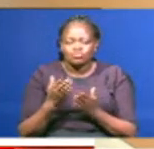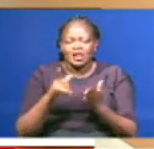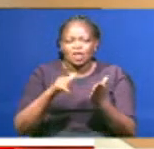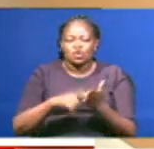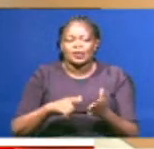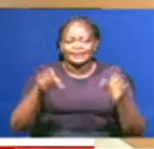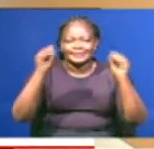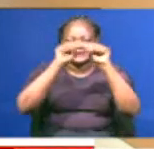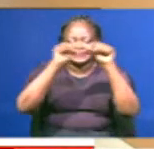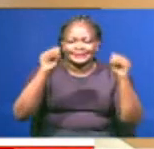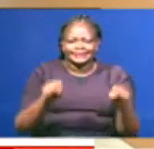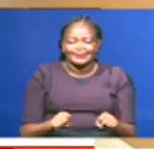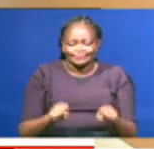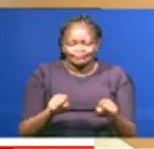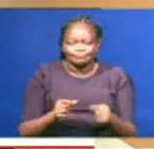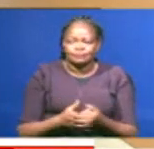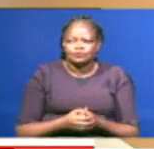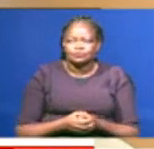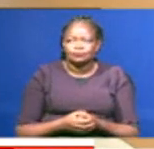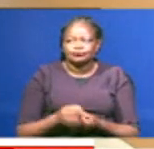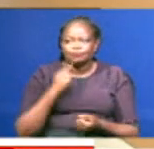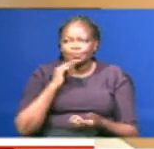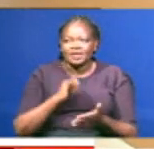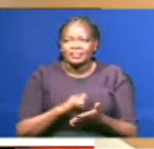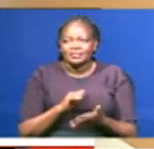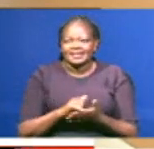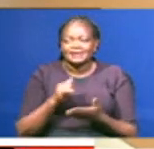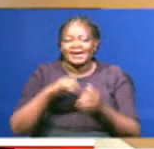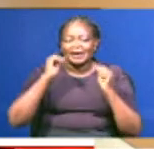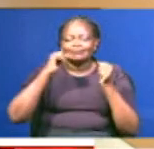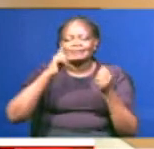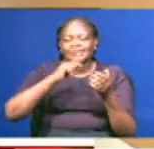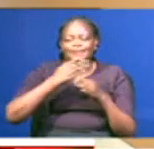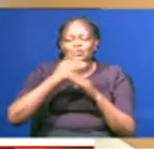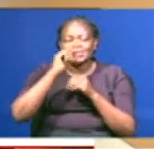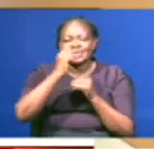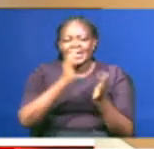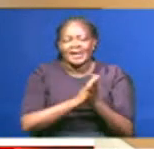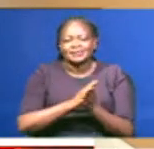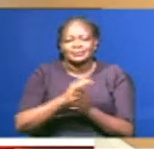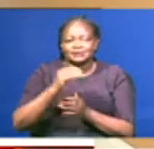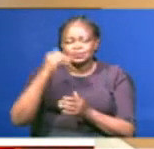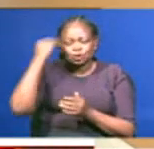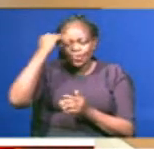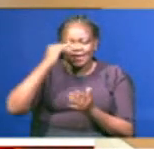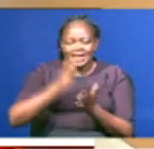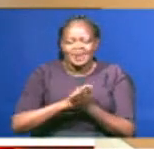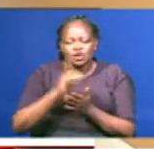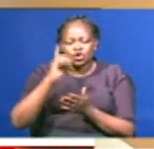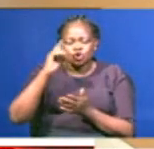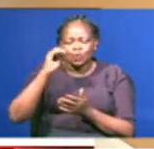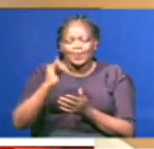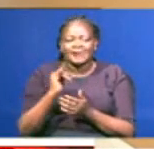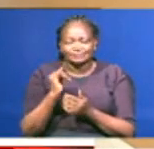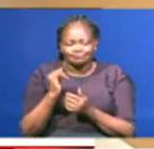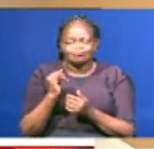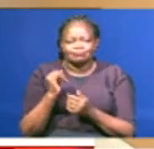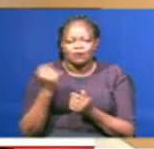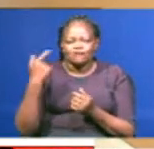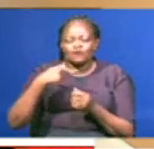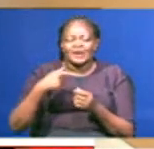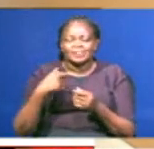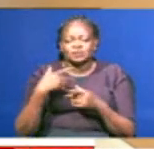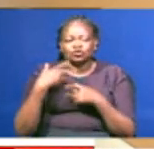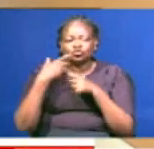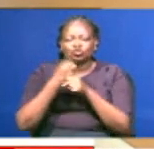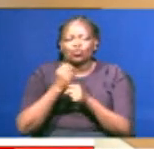on the local currency. He says the deal signed between Kenya and Saudi Arabia, as well as Dubai fuel farms, will